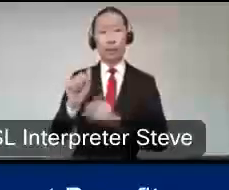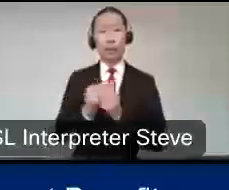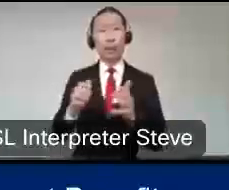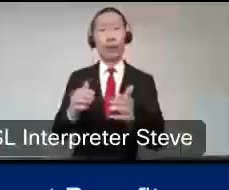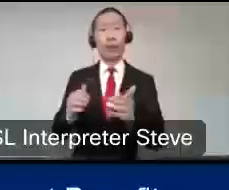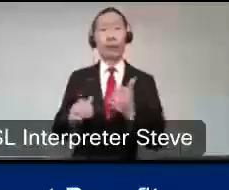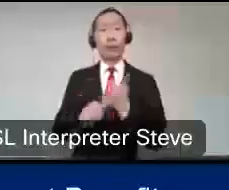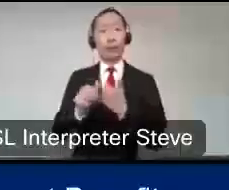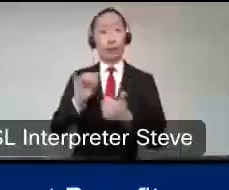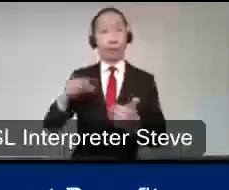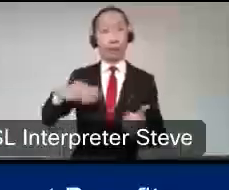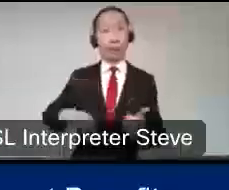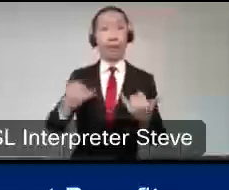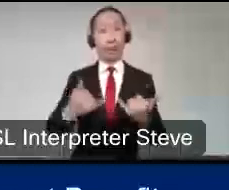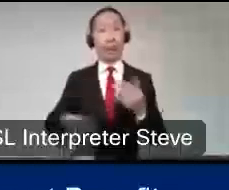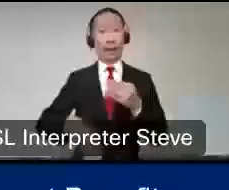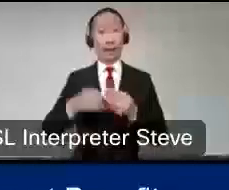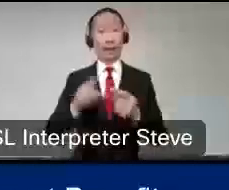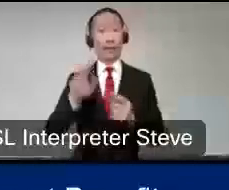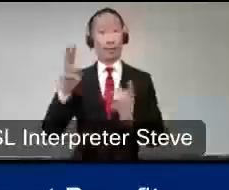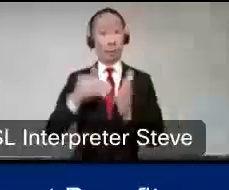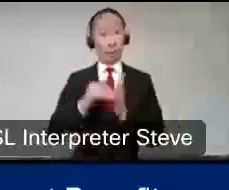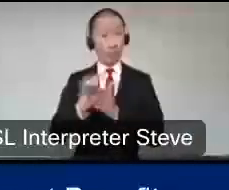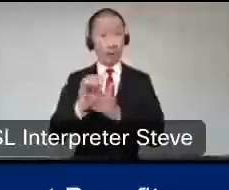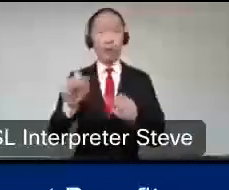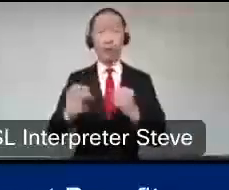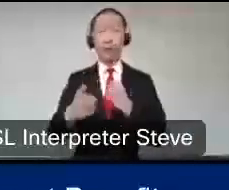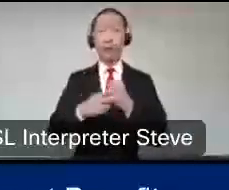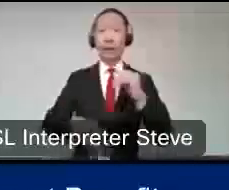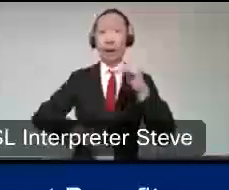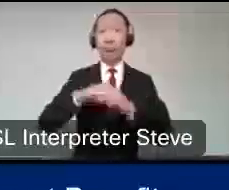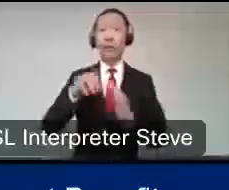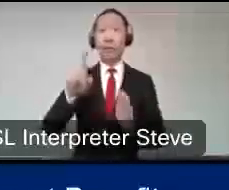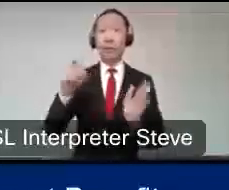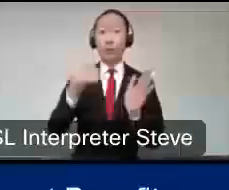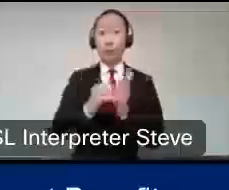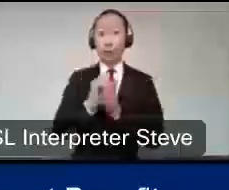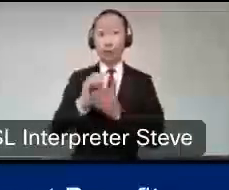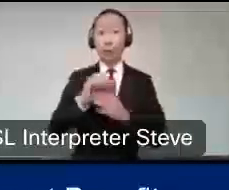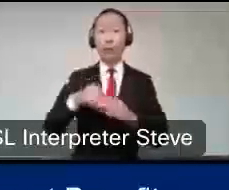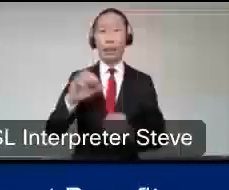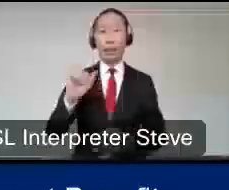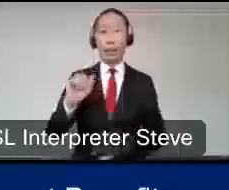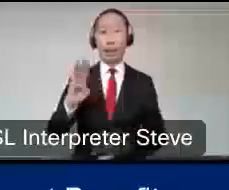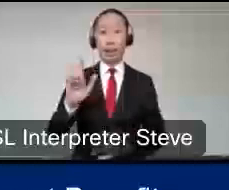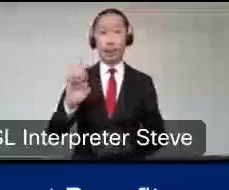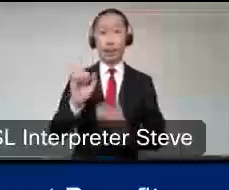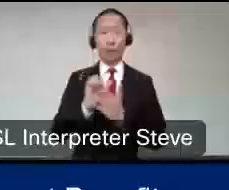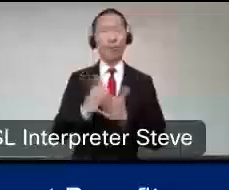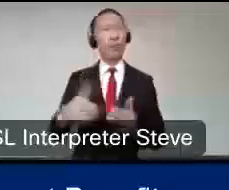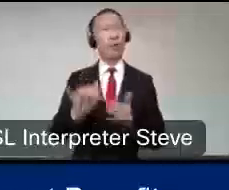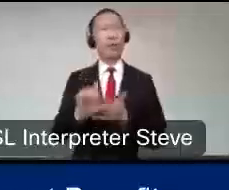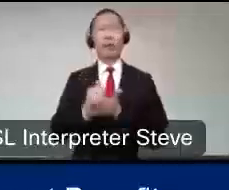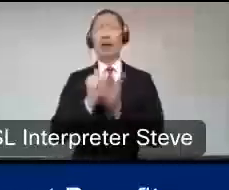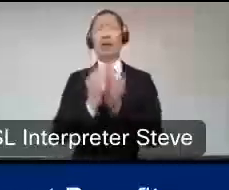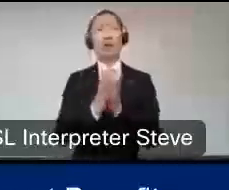benefit. Now, in addition to that $2,000, they can save up to $100,000 in an ABLE account, which can make a huge